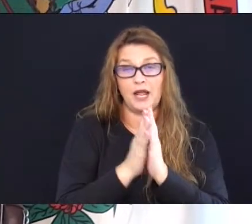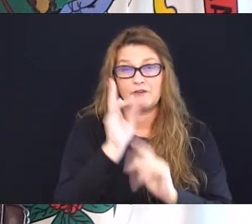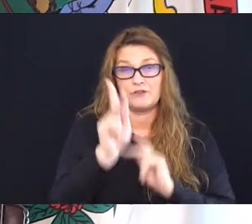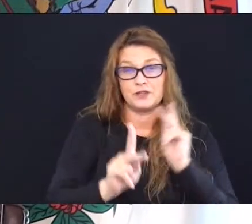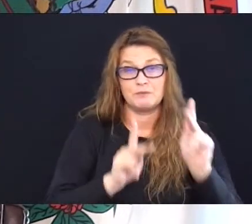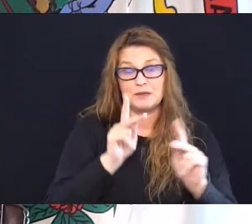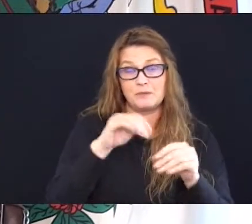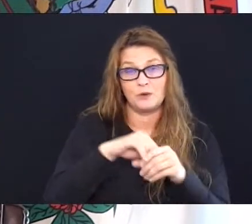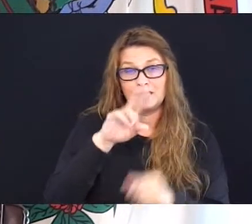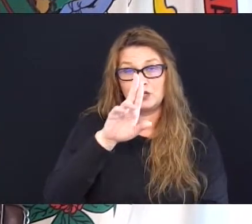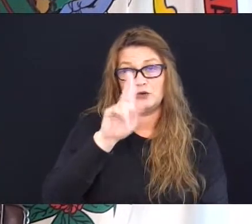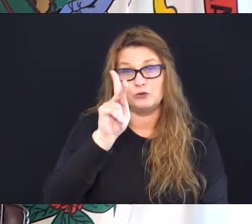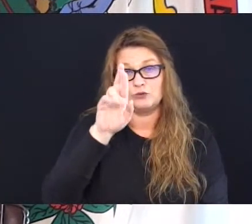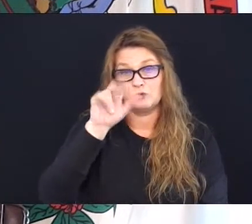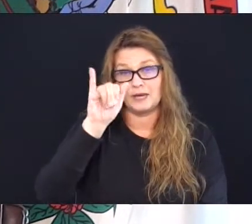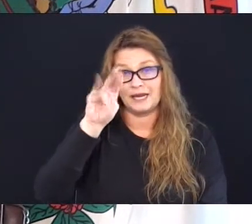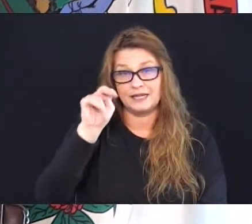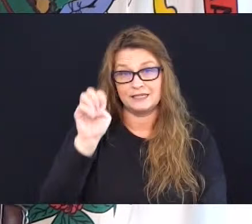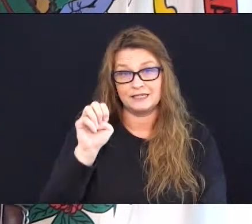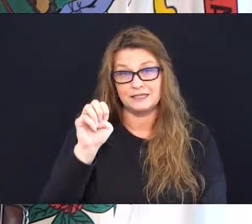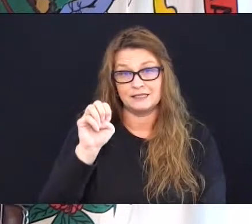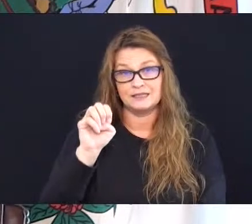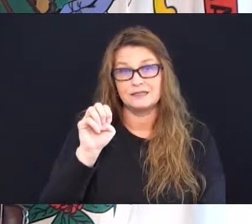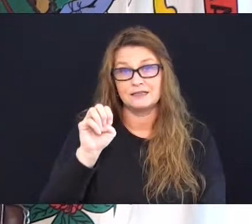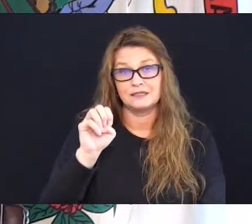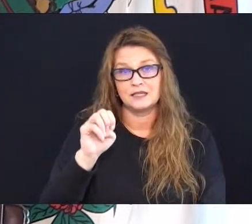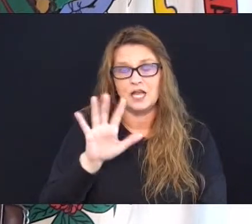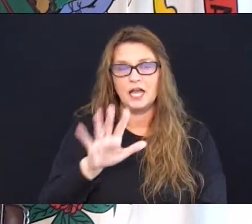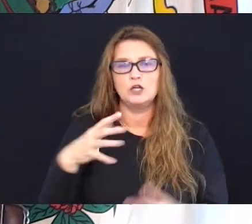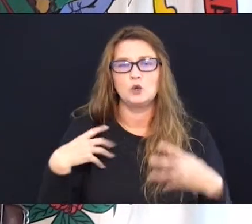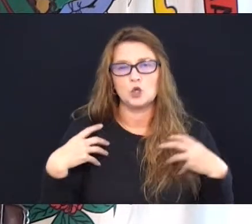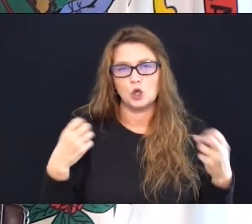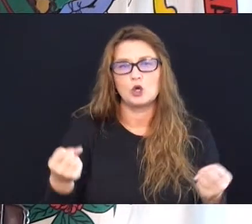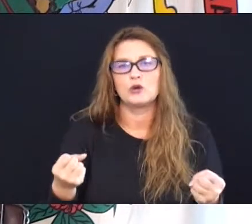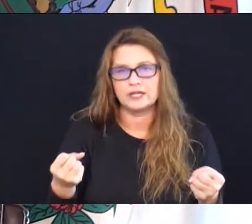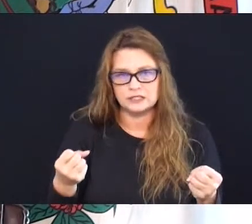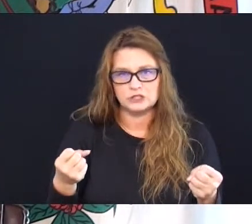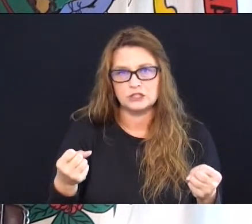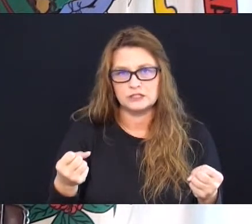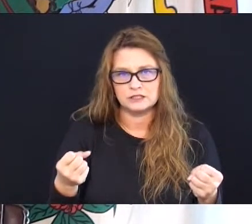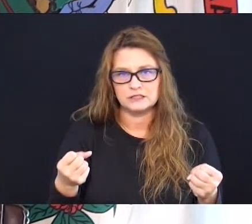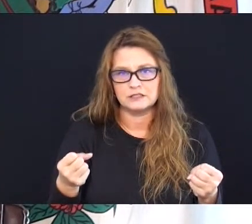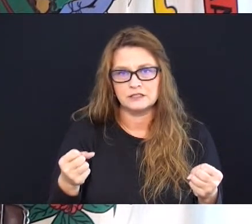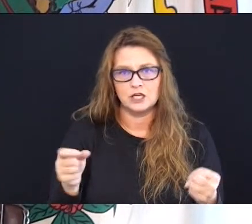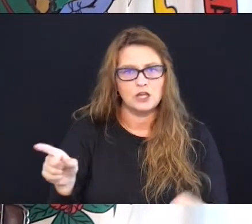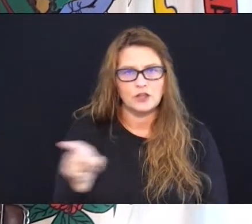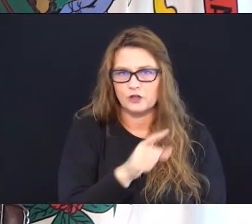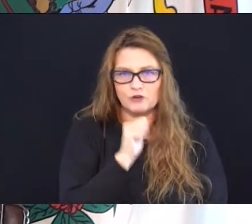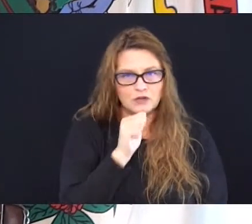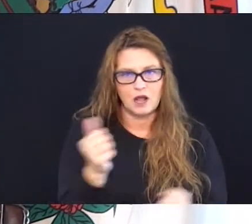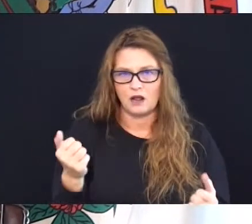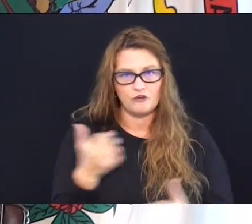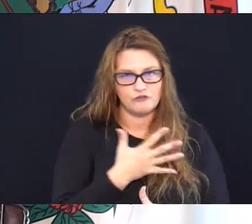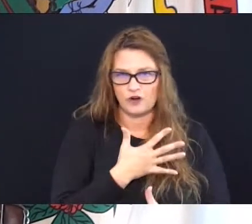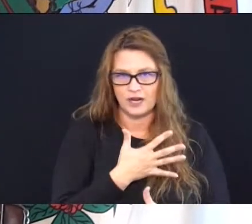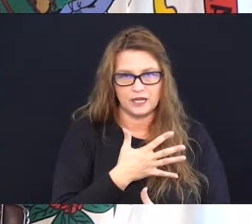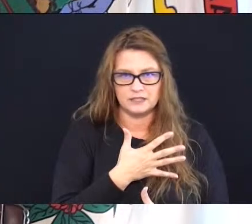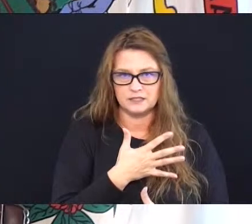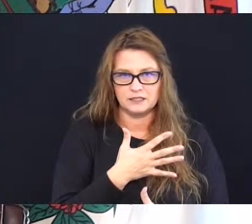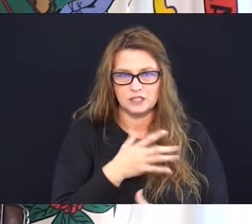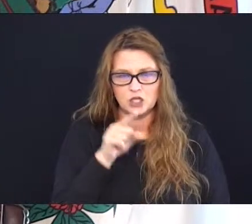those in Ukraine. And I ask for your courage to where you're not going to be afraid.